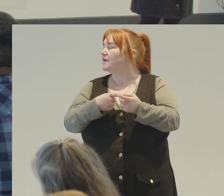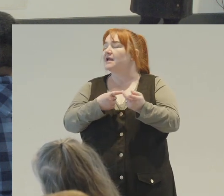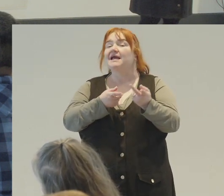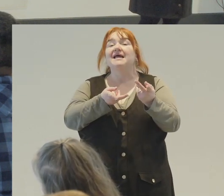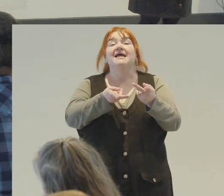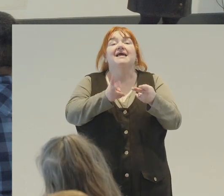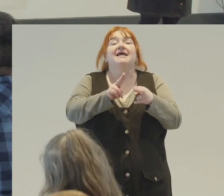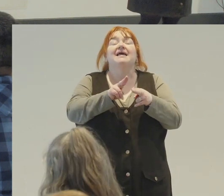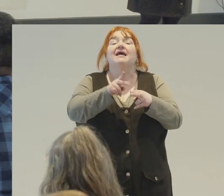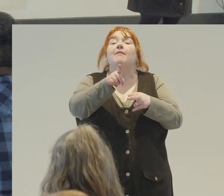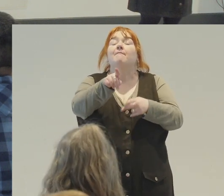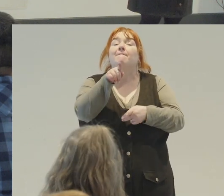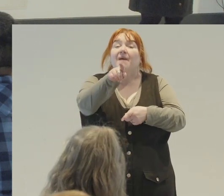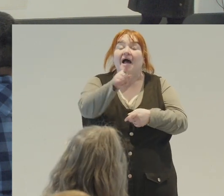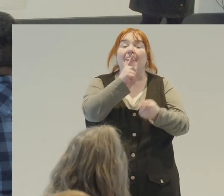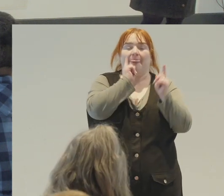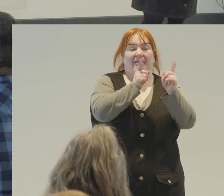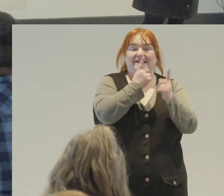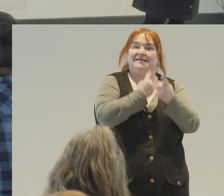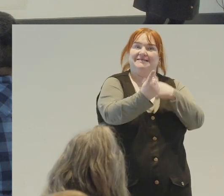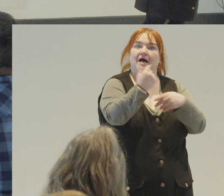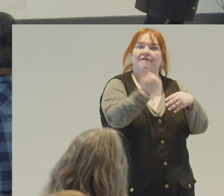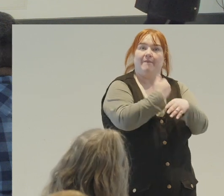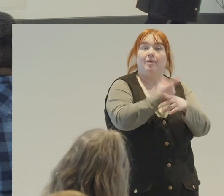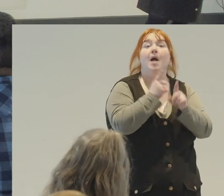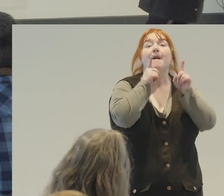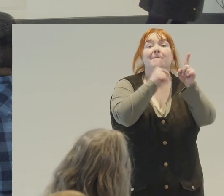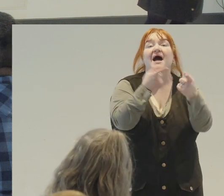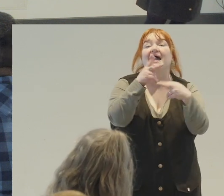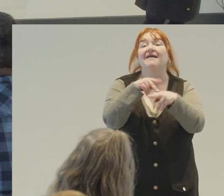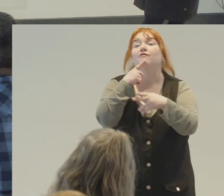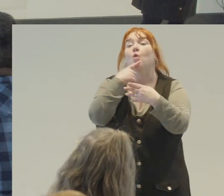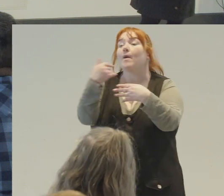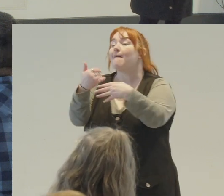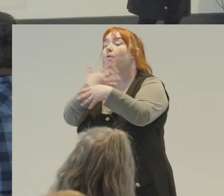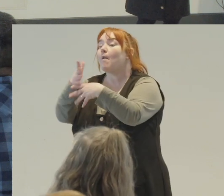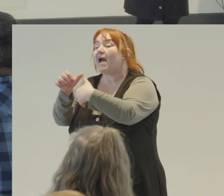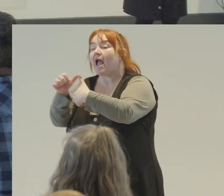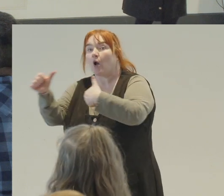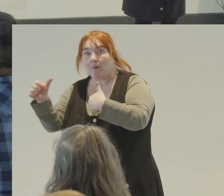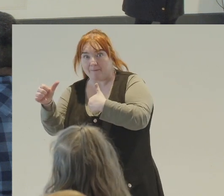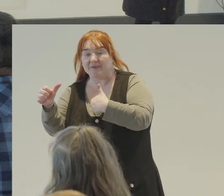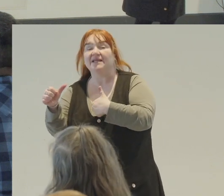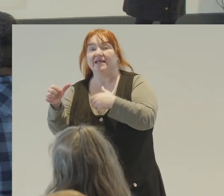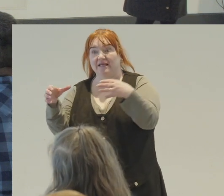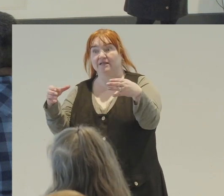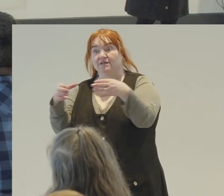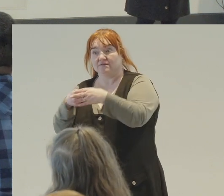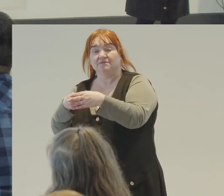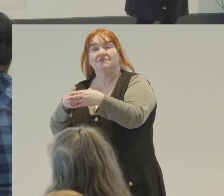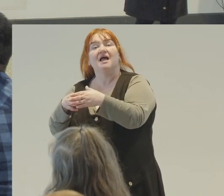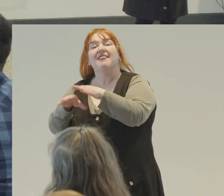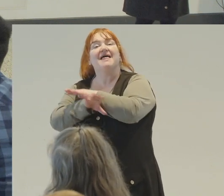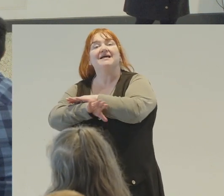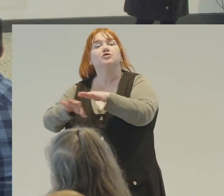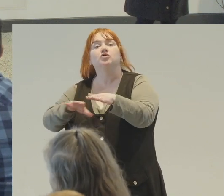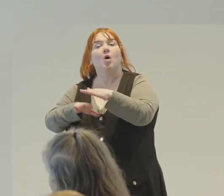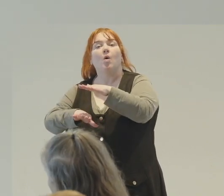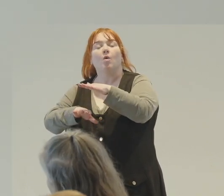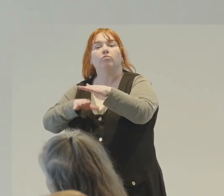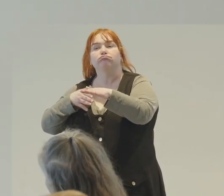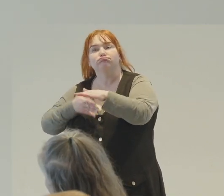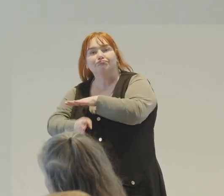So if somebody is, for example, doing a regular workshop program, maybe doing a job like Adam did, co-leading a